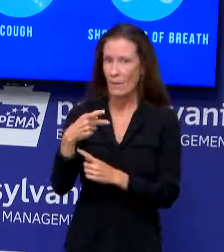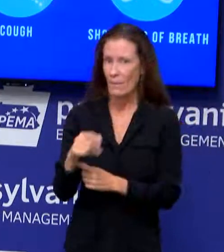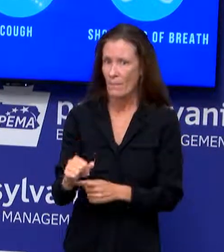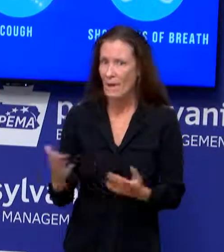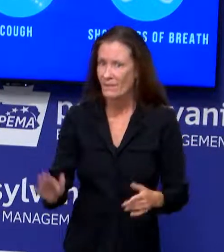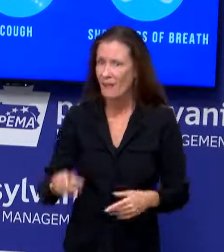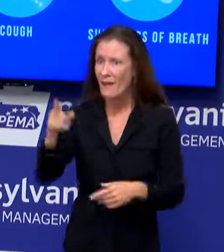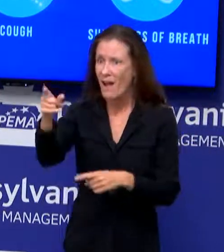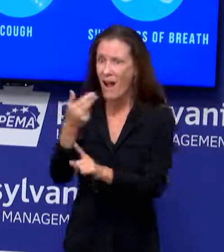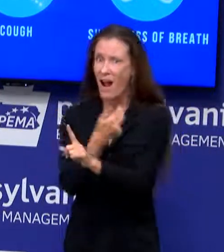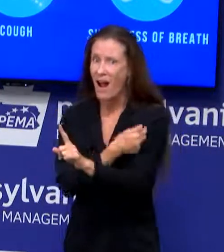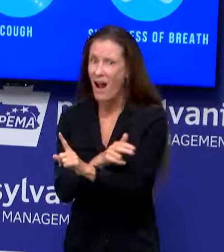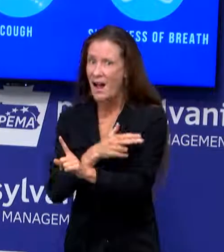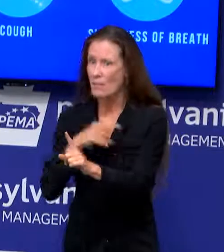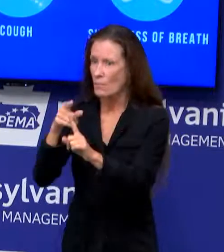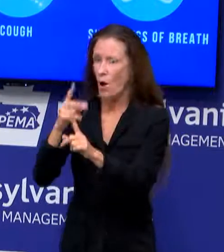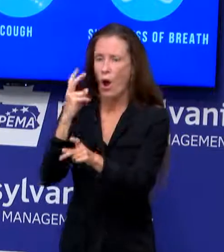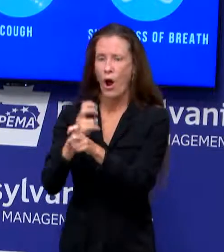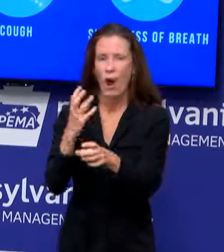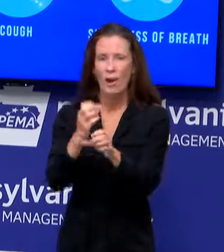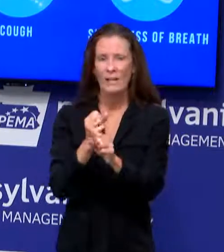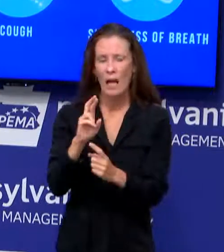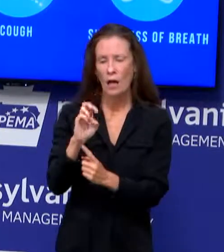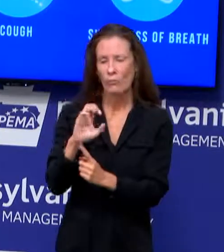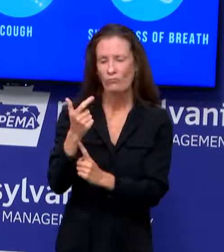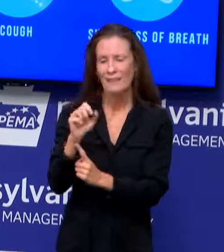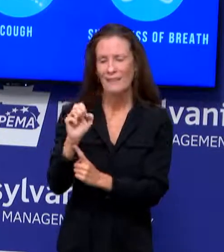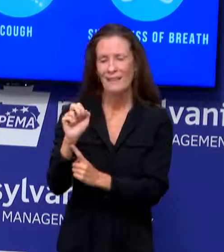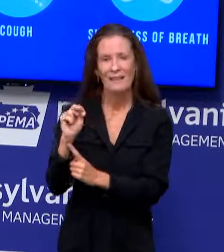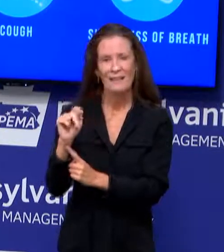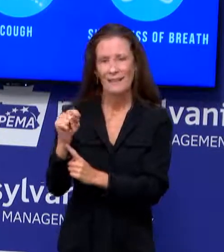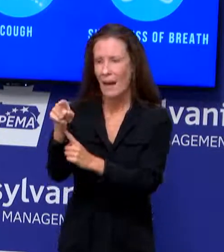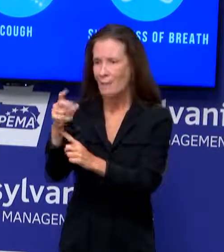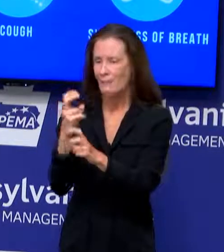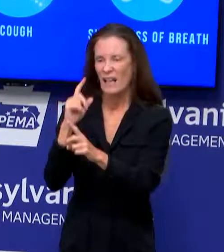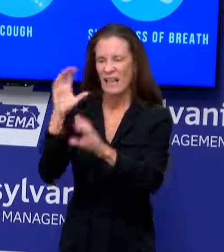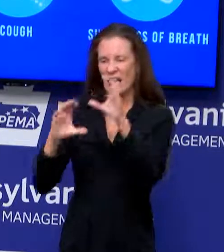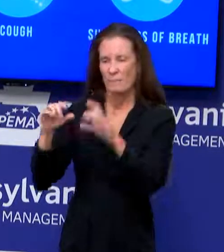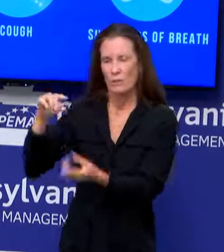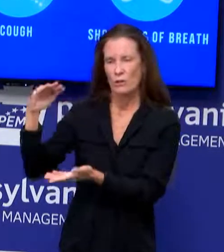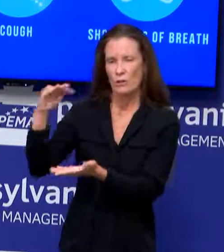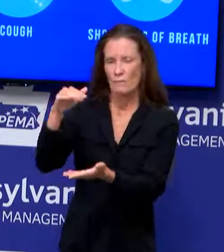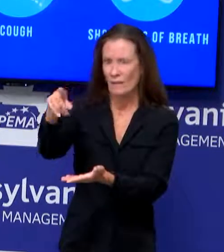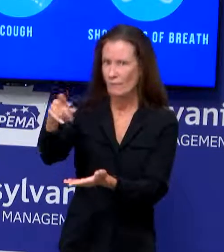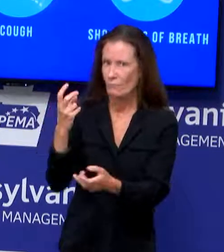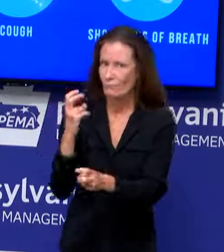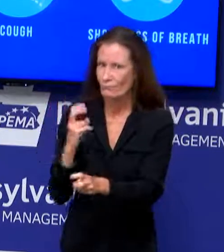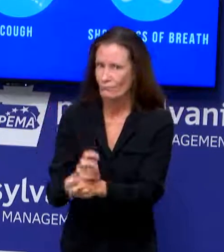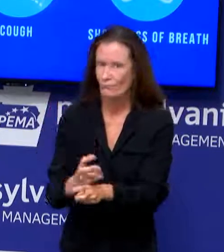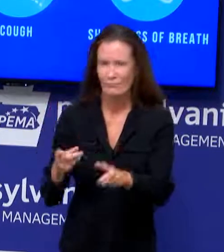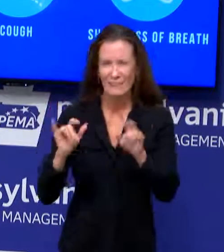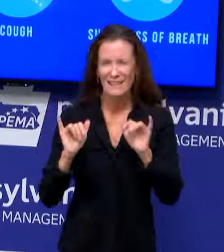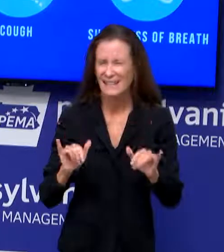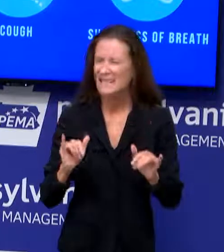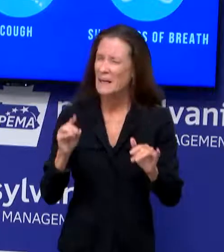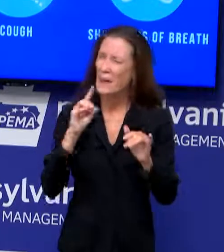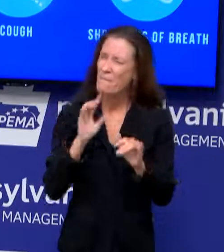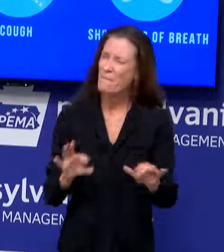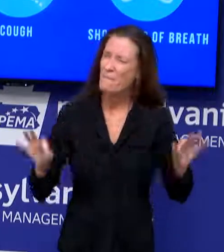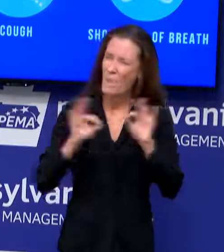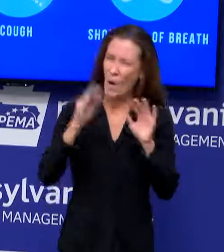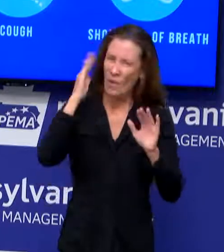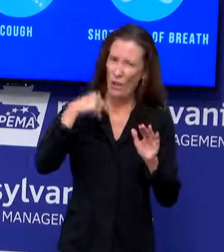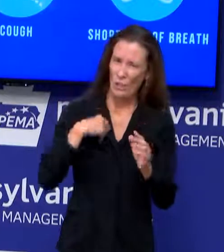getting the reagents and the chemicals for some of their bigger platforms, particularly the Hologic